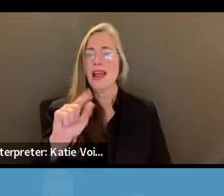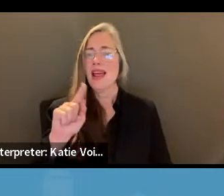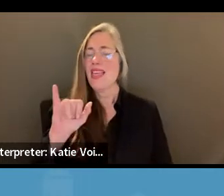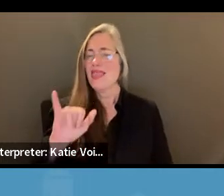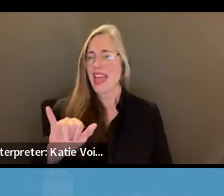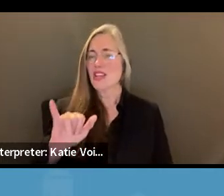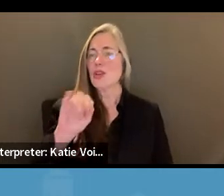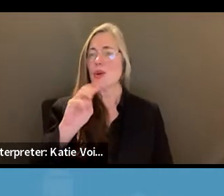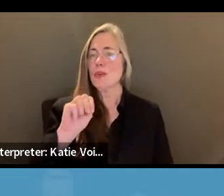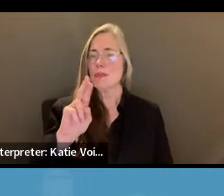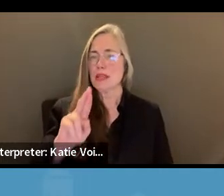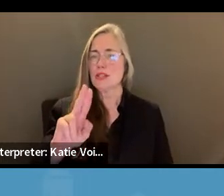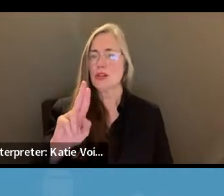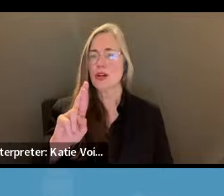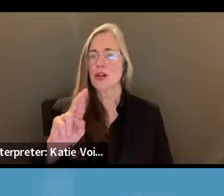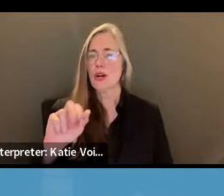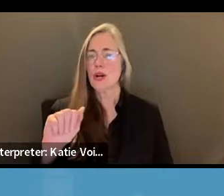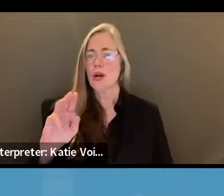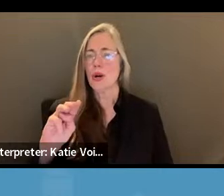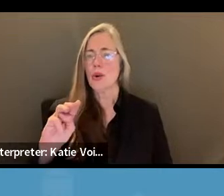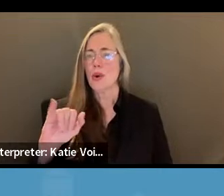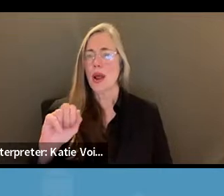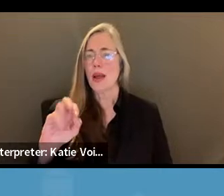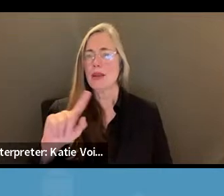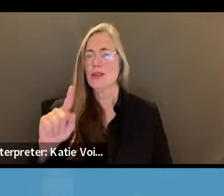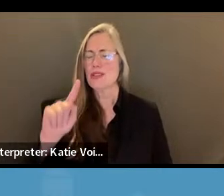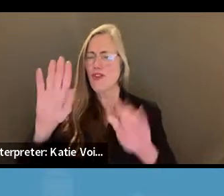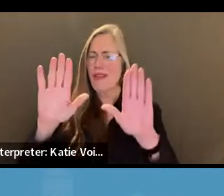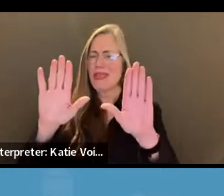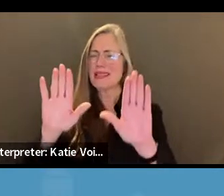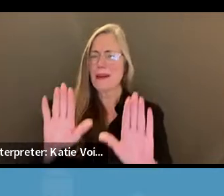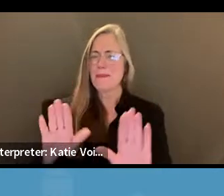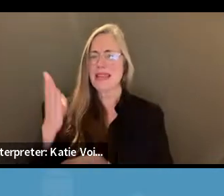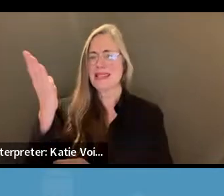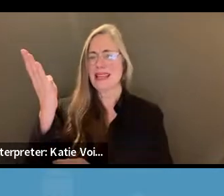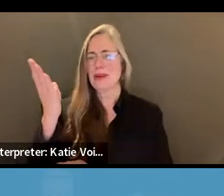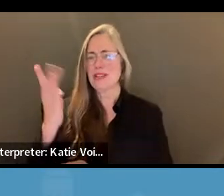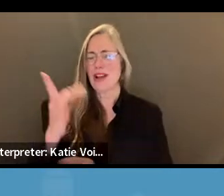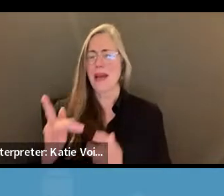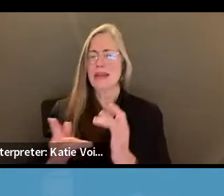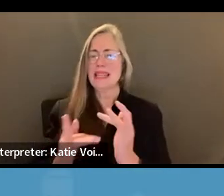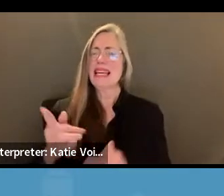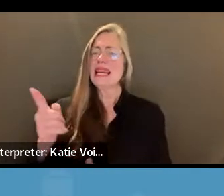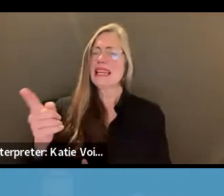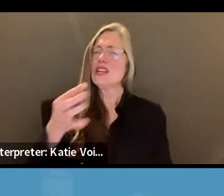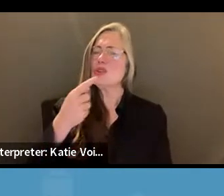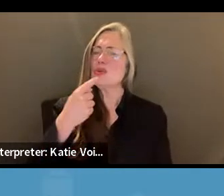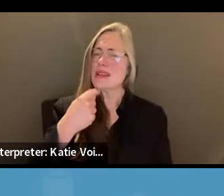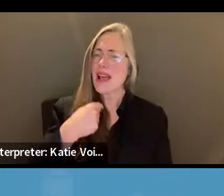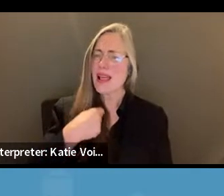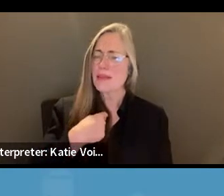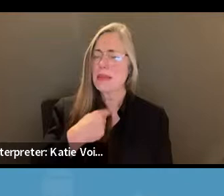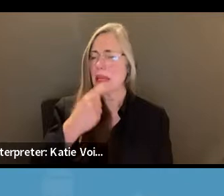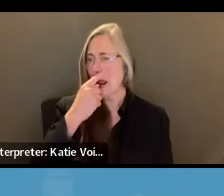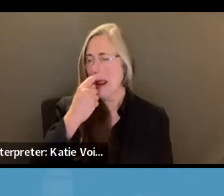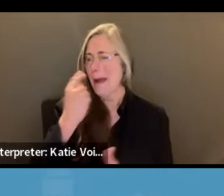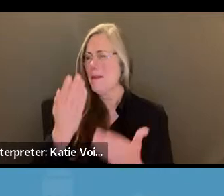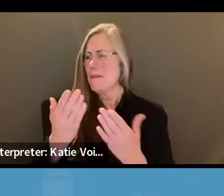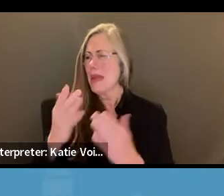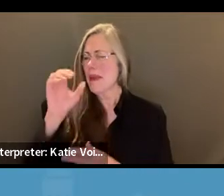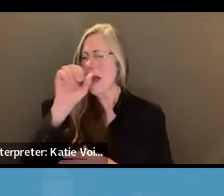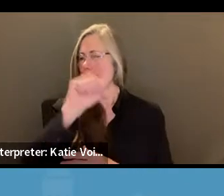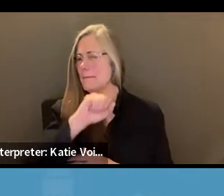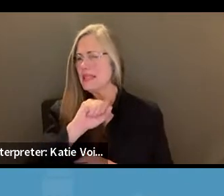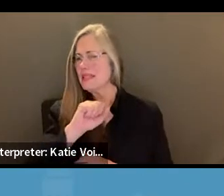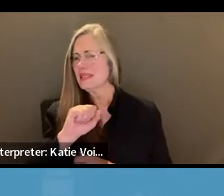amazing presentation. I'm really excited about this platform. Can you tell me a little bit, and maybe I missed it,